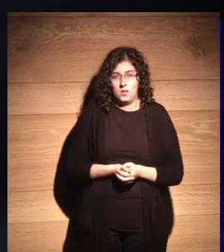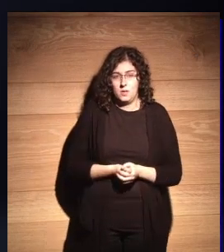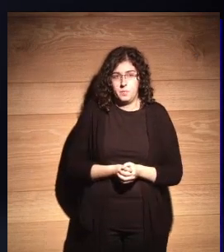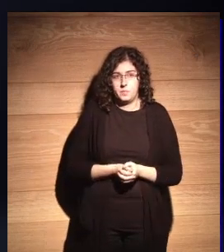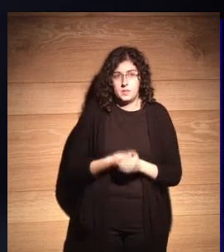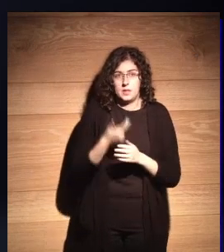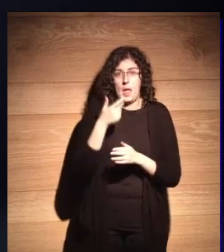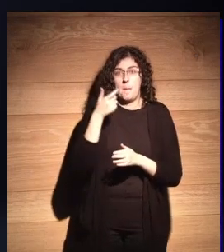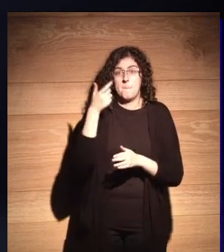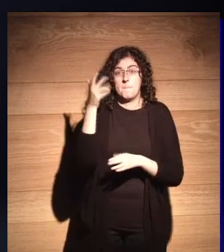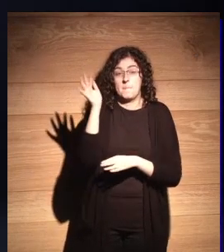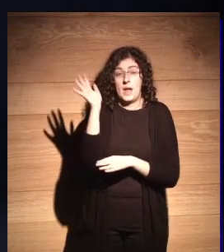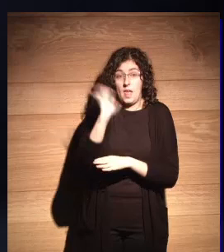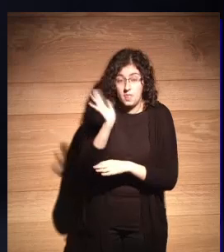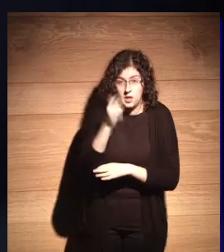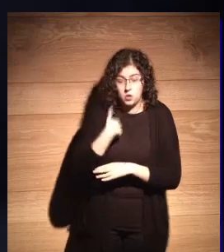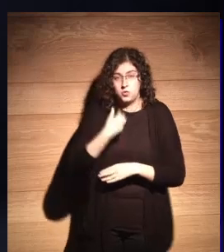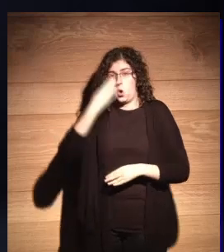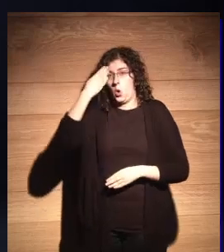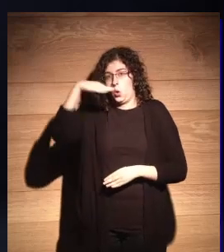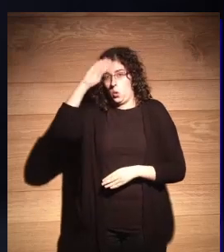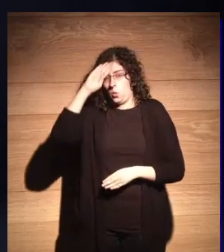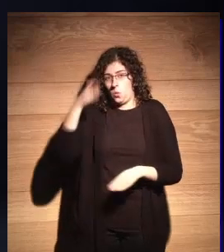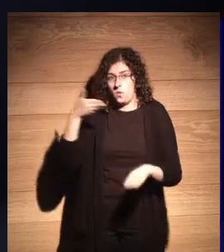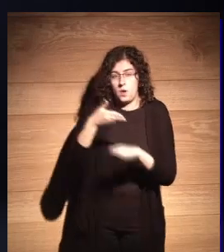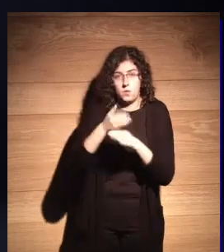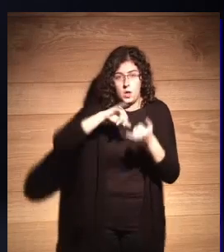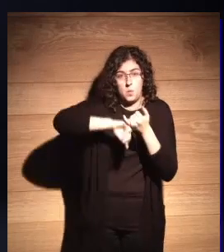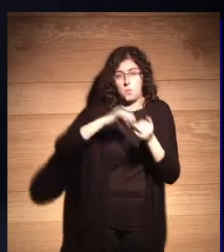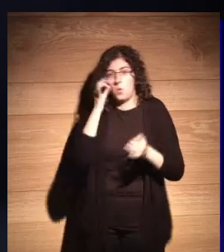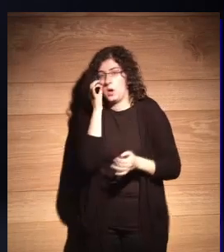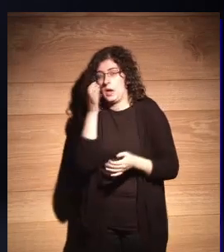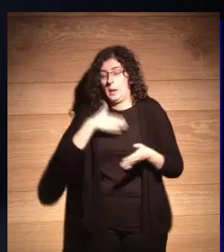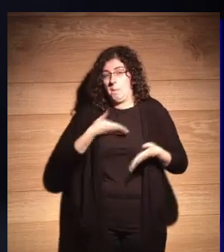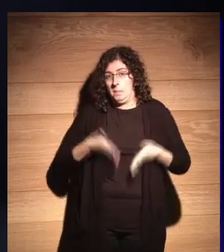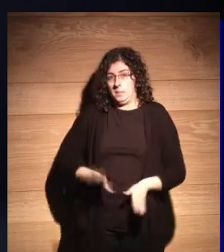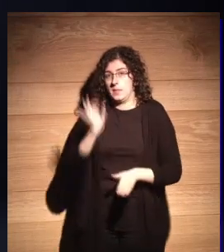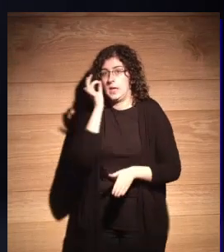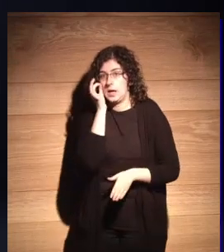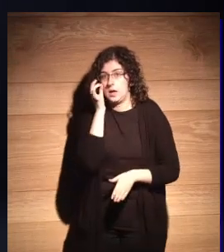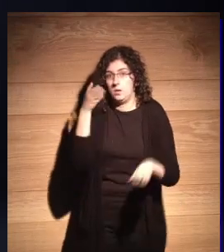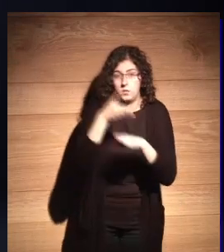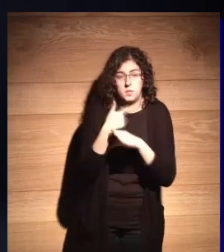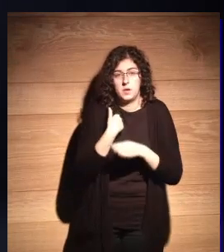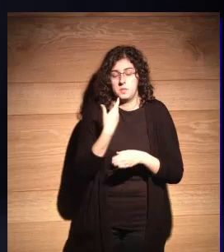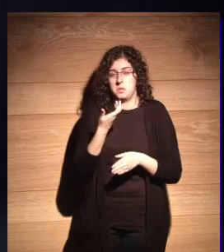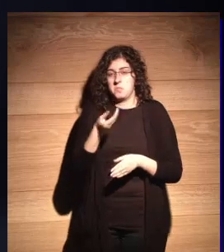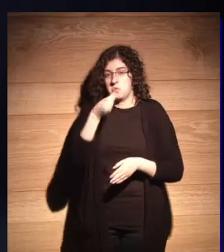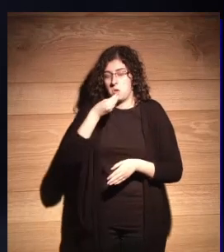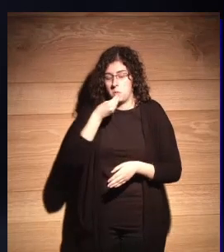my wife and my daughter, and I'd come back for lunch. We'd have a nice lunch, and if I wanted to start